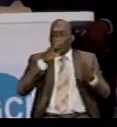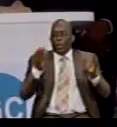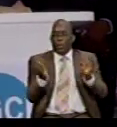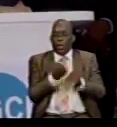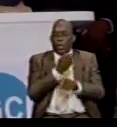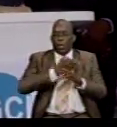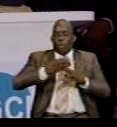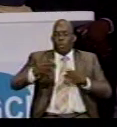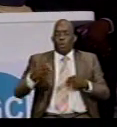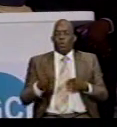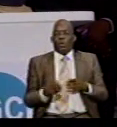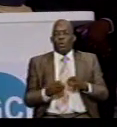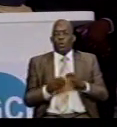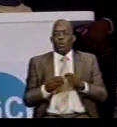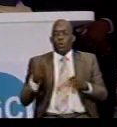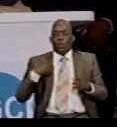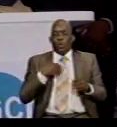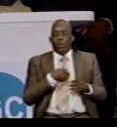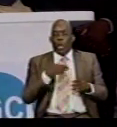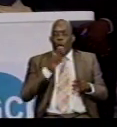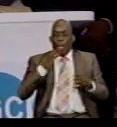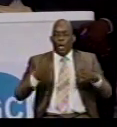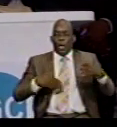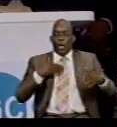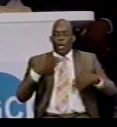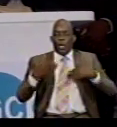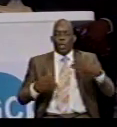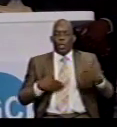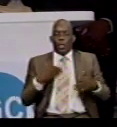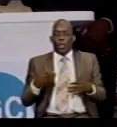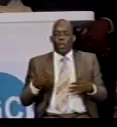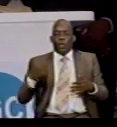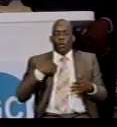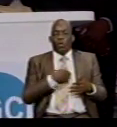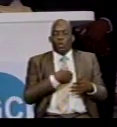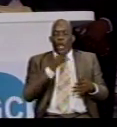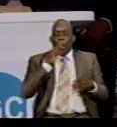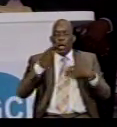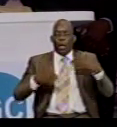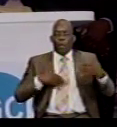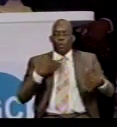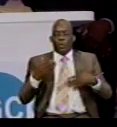a transformés. We are glad. Nous sommes contents. We are happy. Nous sommes fiers. We are